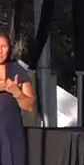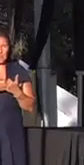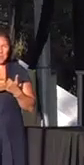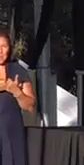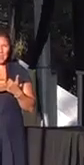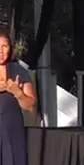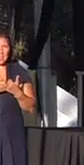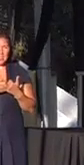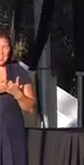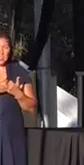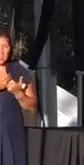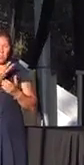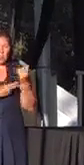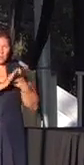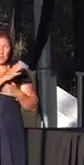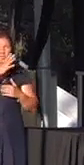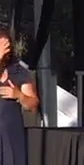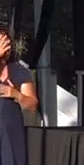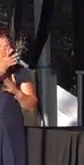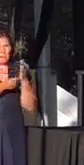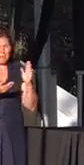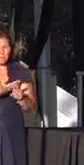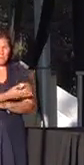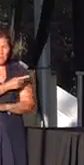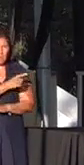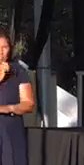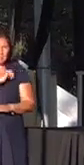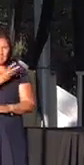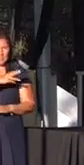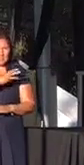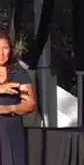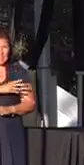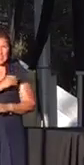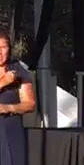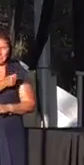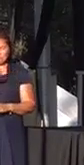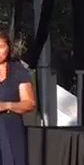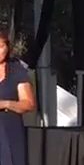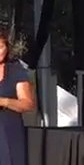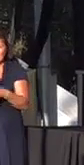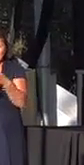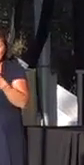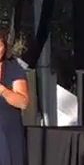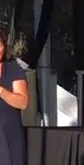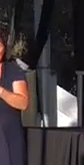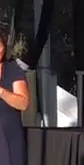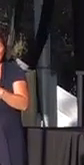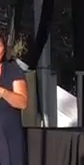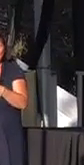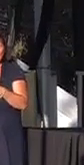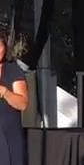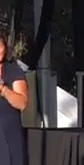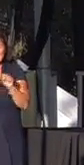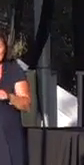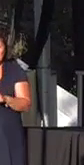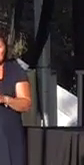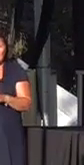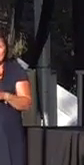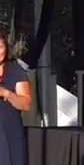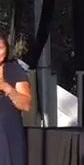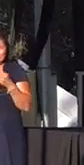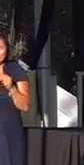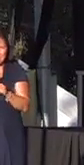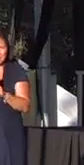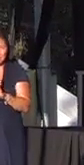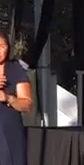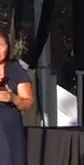resulting from the loss of both parents before the age of 16 and ending up in the foster care system for 13 years. Please give a warm welcome to